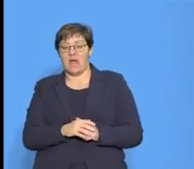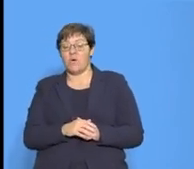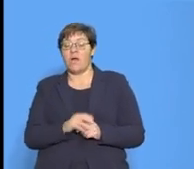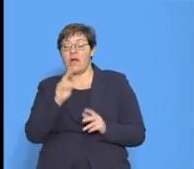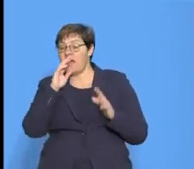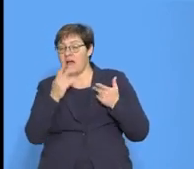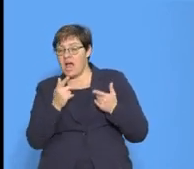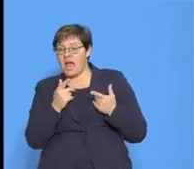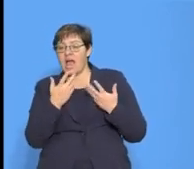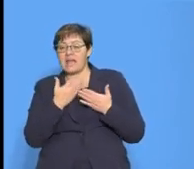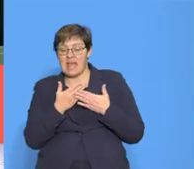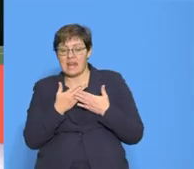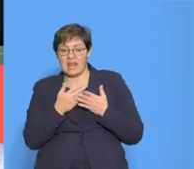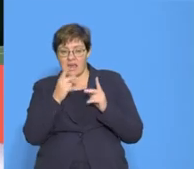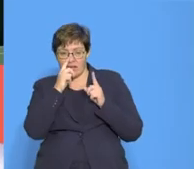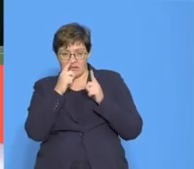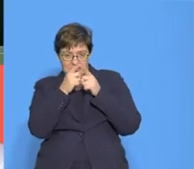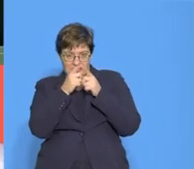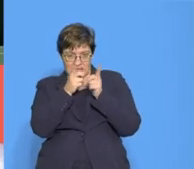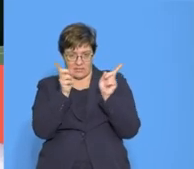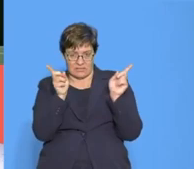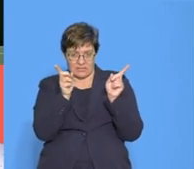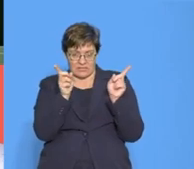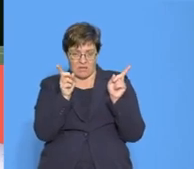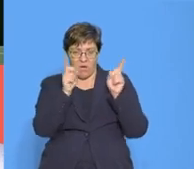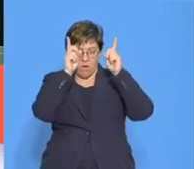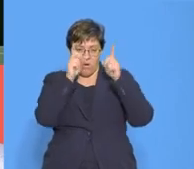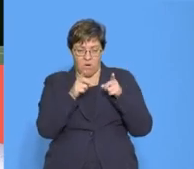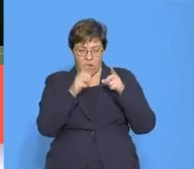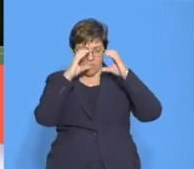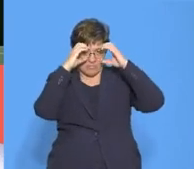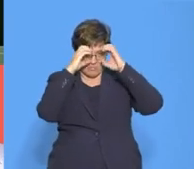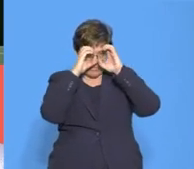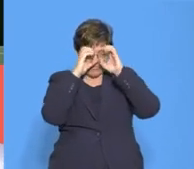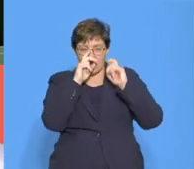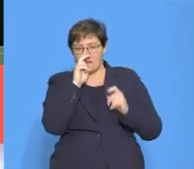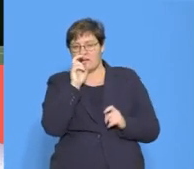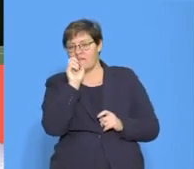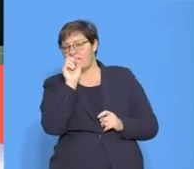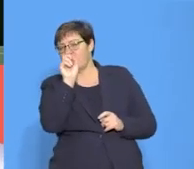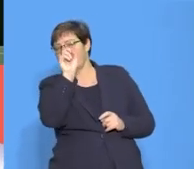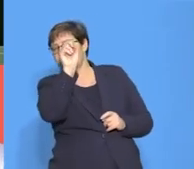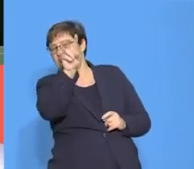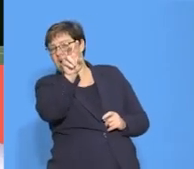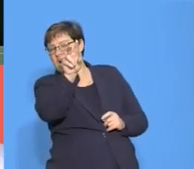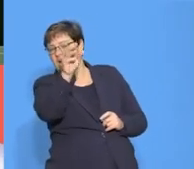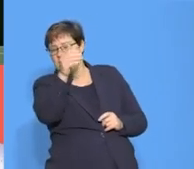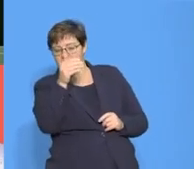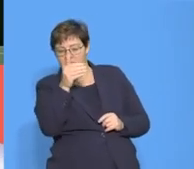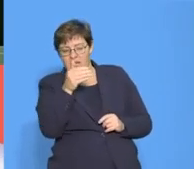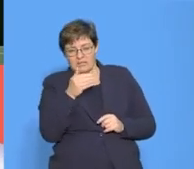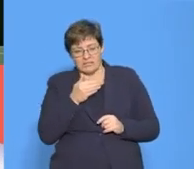forward. And remember when we studied the eye, we learned that it gave us stereoscopic or binocular vision, which allows you to